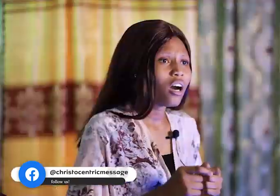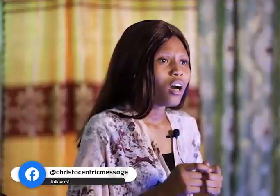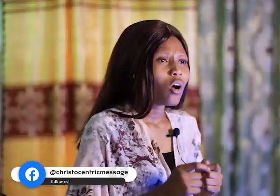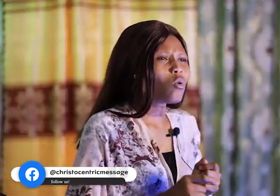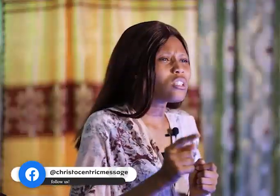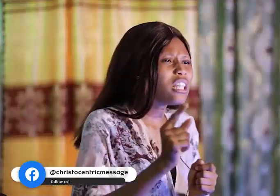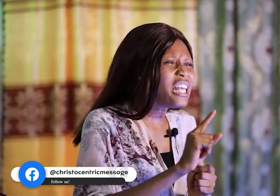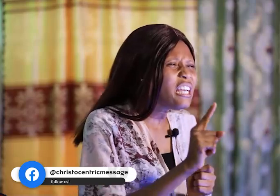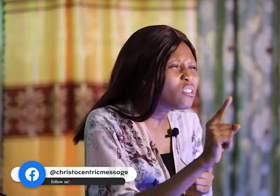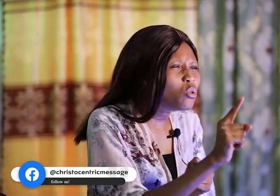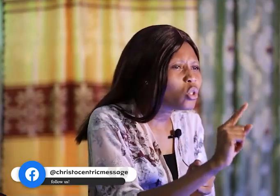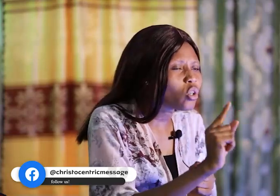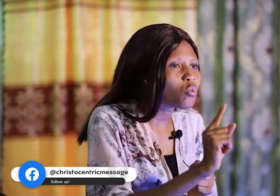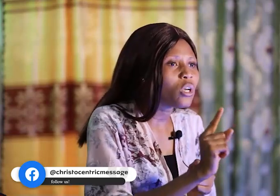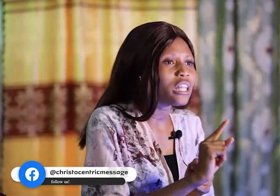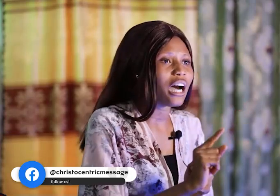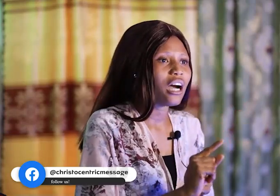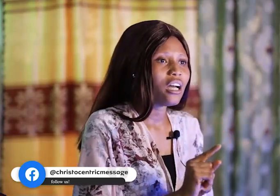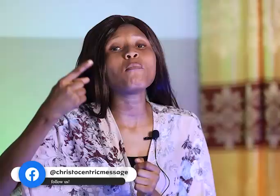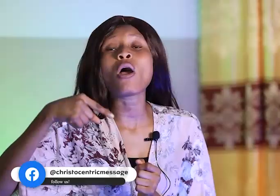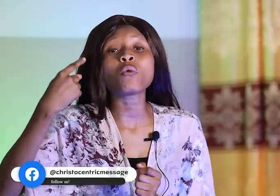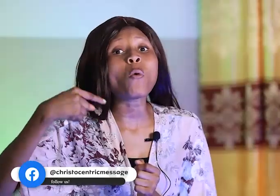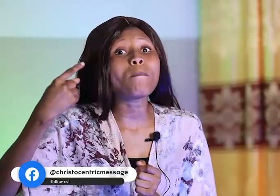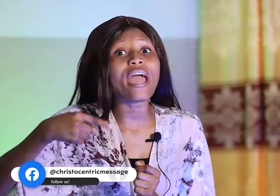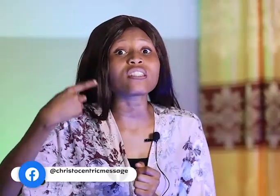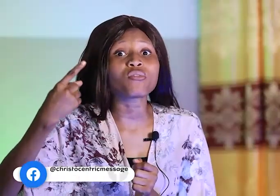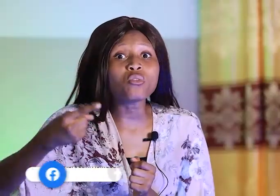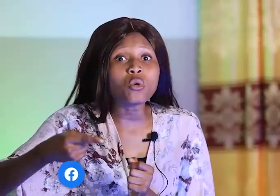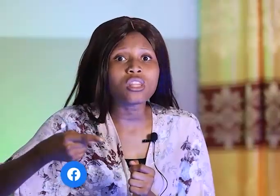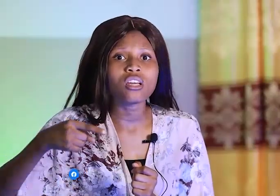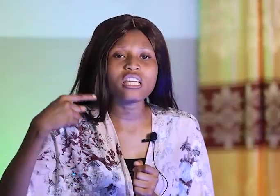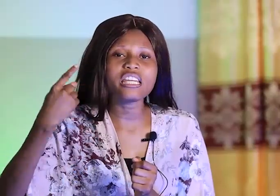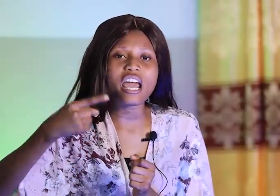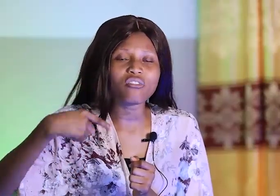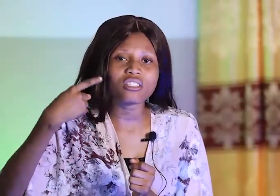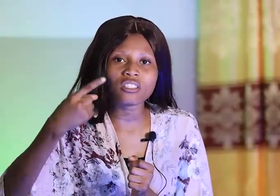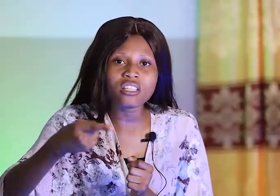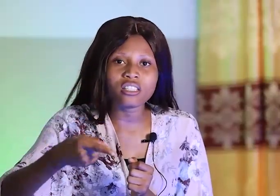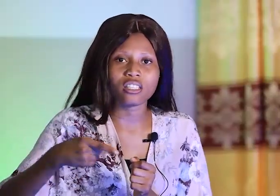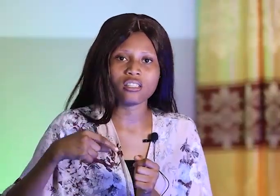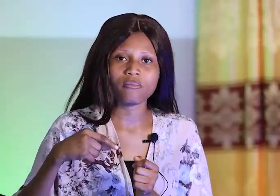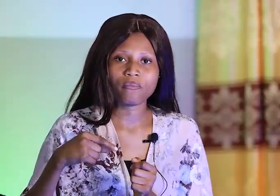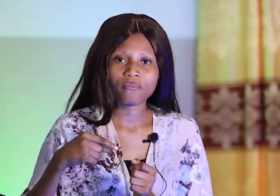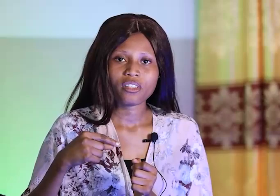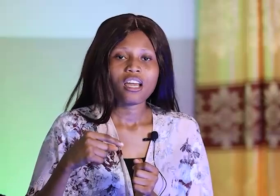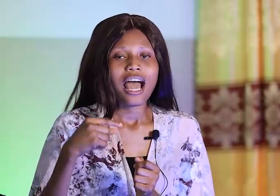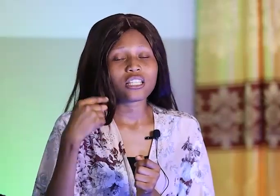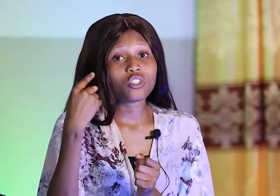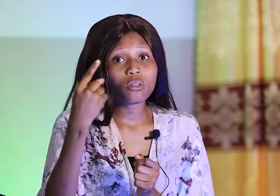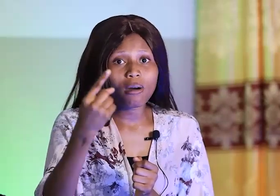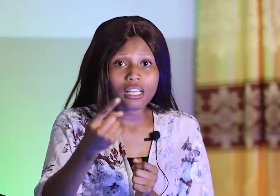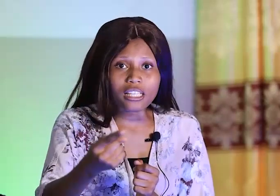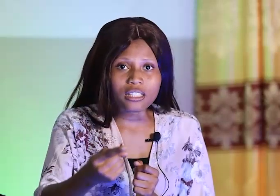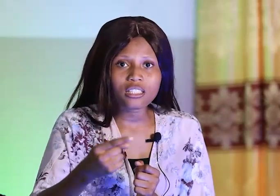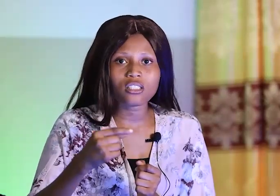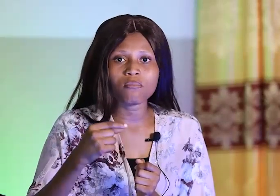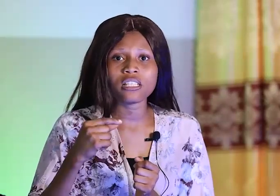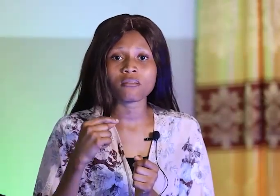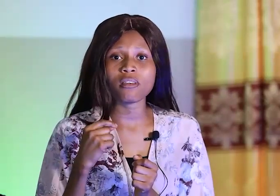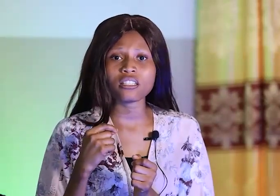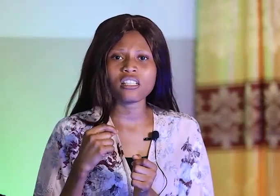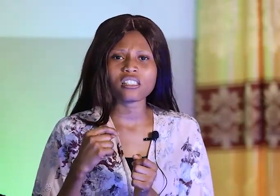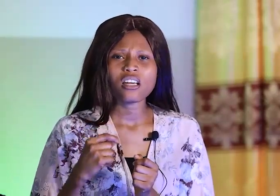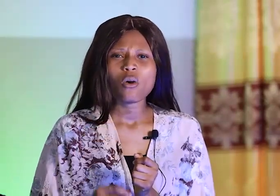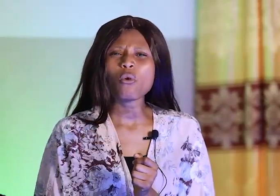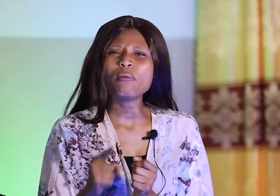water, whose leaves do not wither, and who bears fruit in every season. As you are about listening to